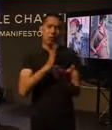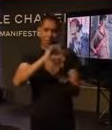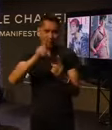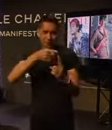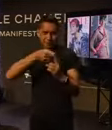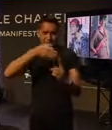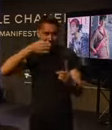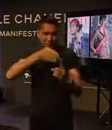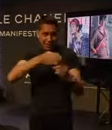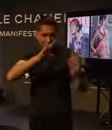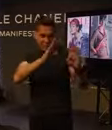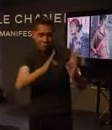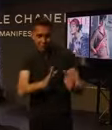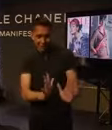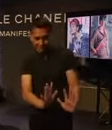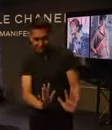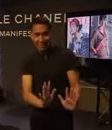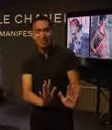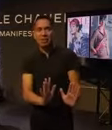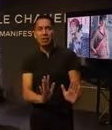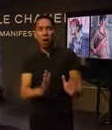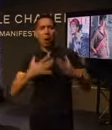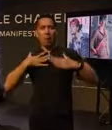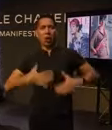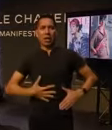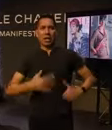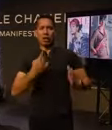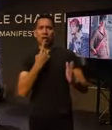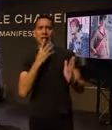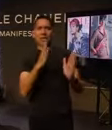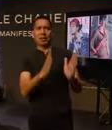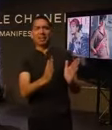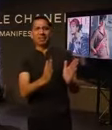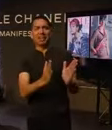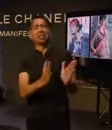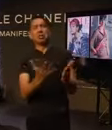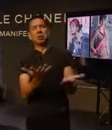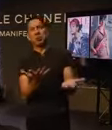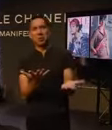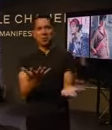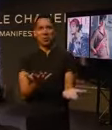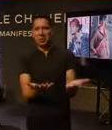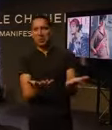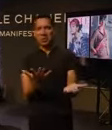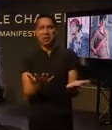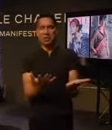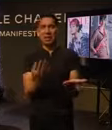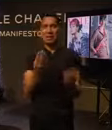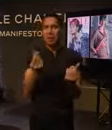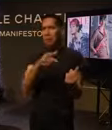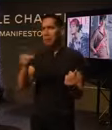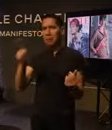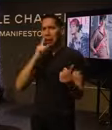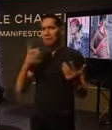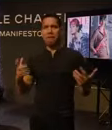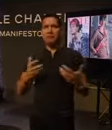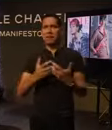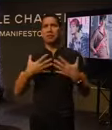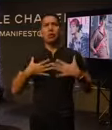specific silhouette, it's a very specific body type that she is dressing. So there's still exclusions there, but.